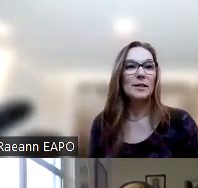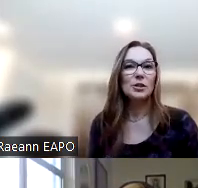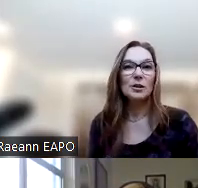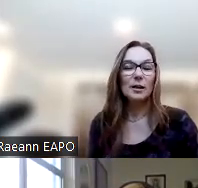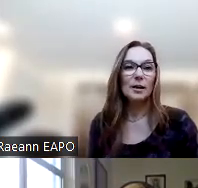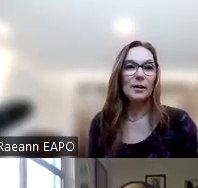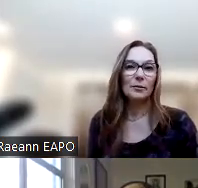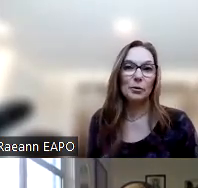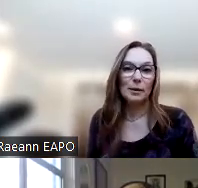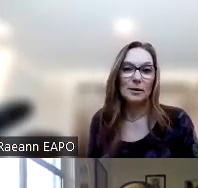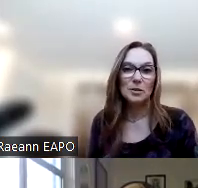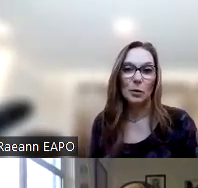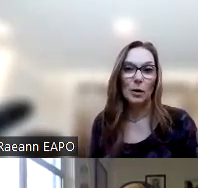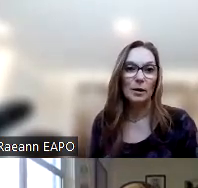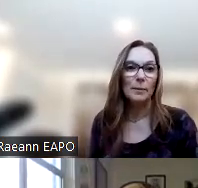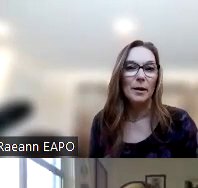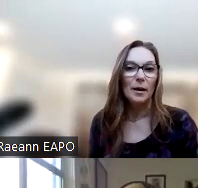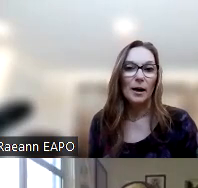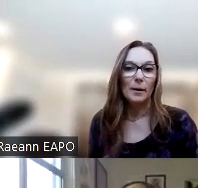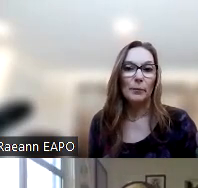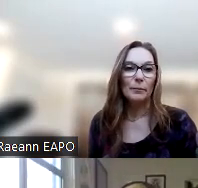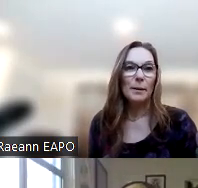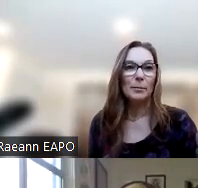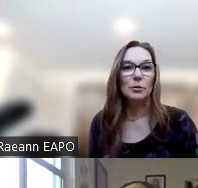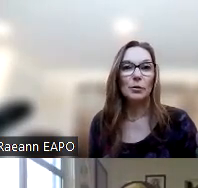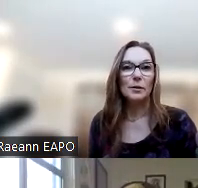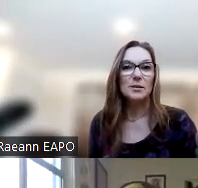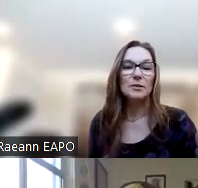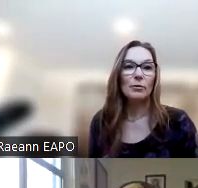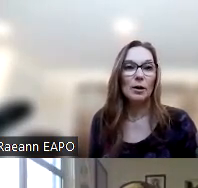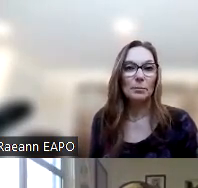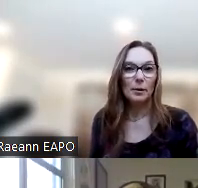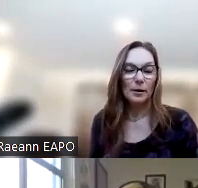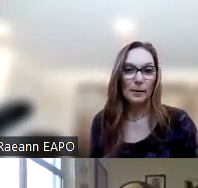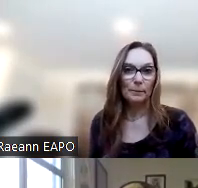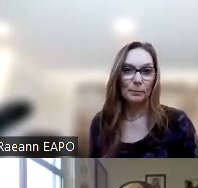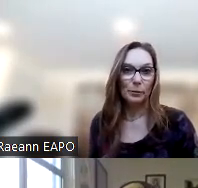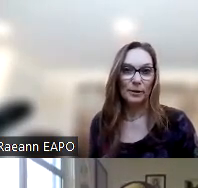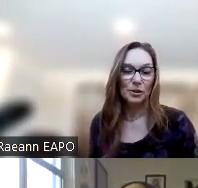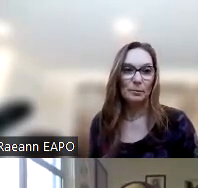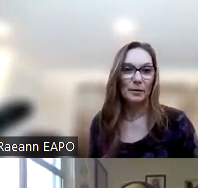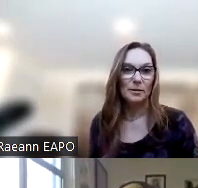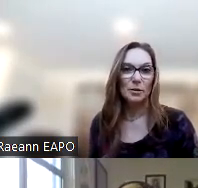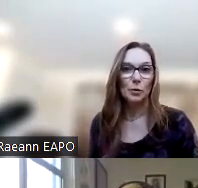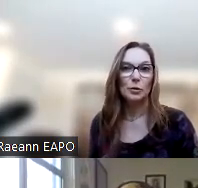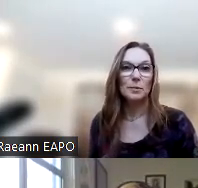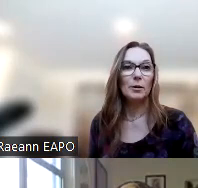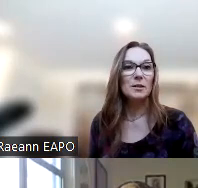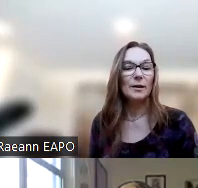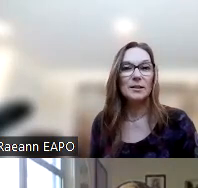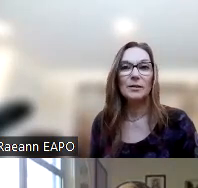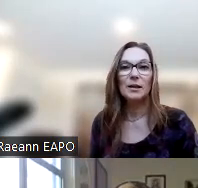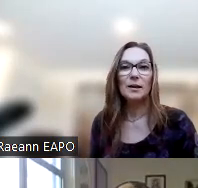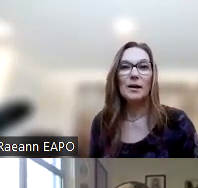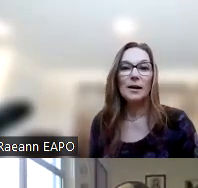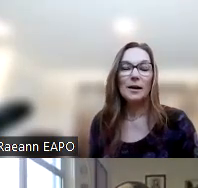her organization in a few minutes. So welcome. People do know that this is Fraud Prevention Month, so there's been